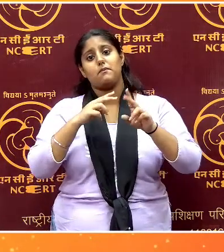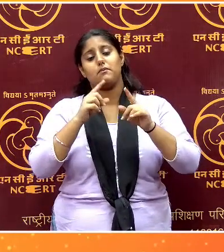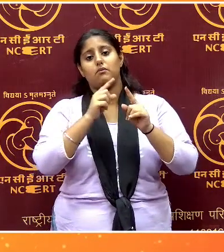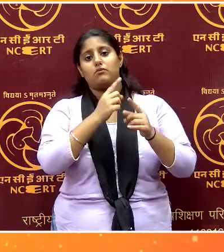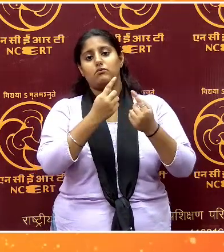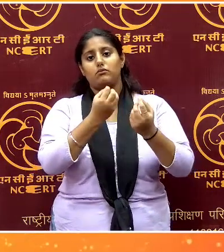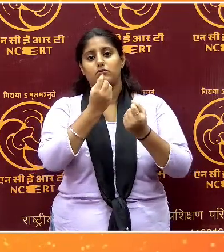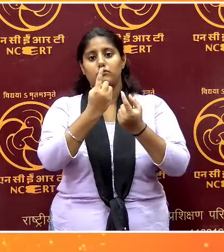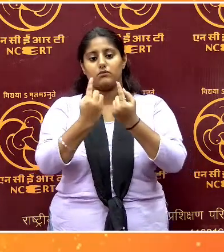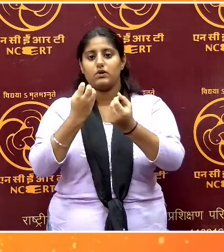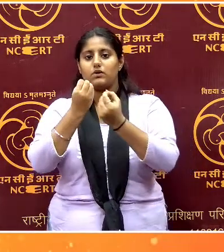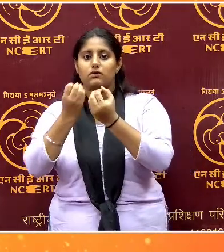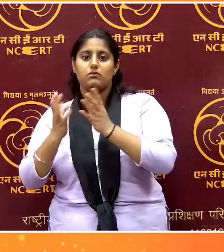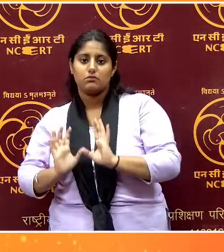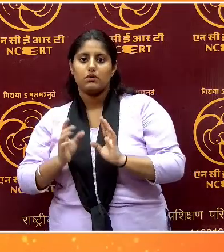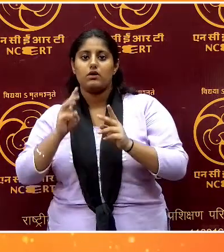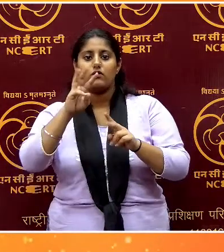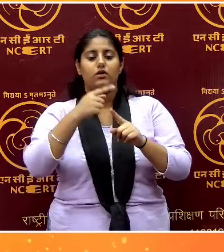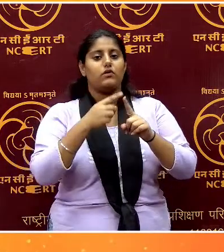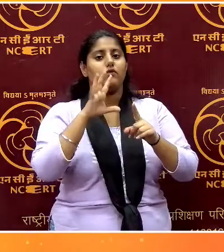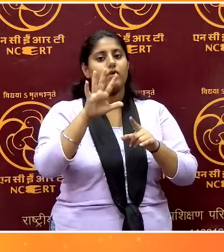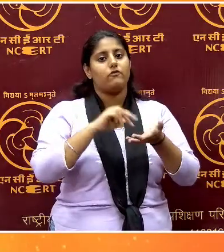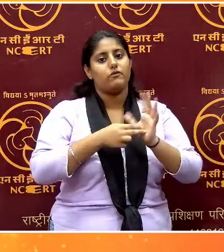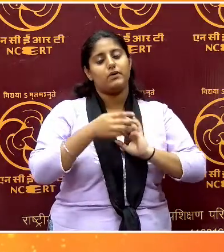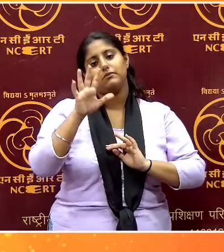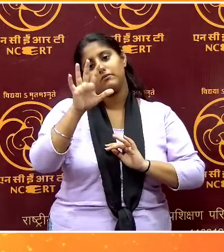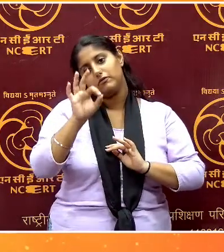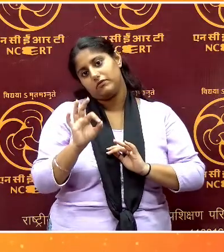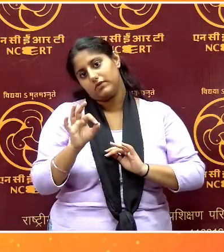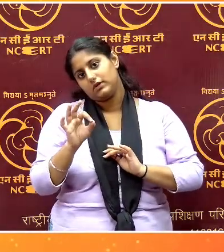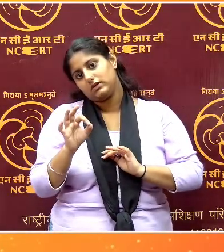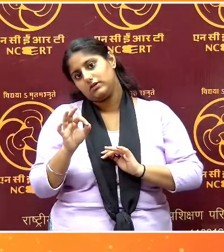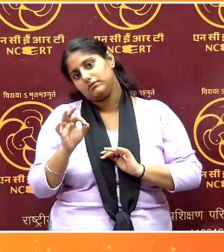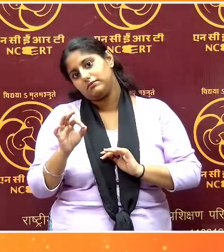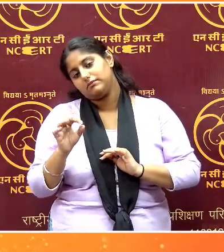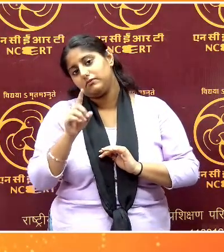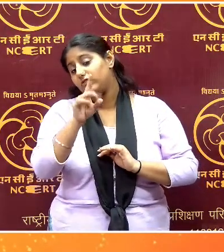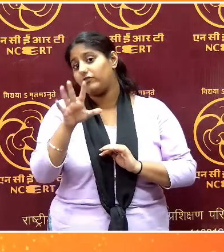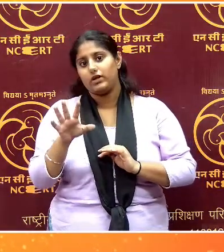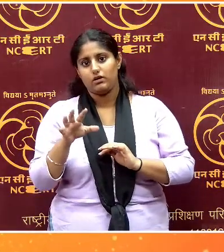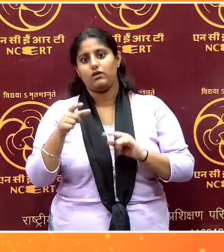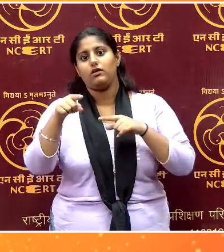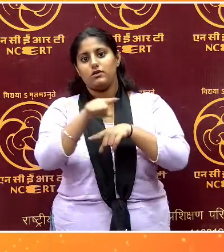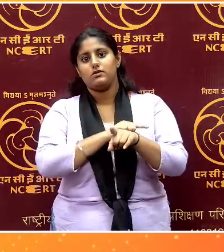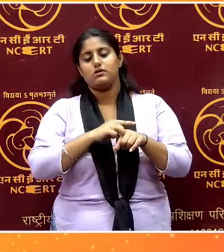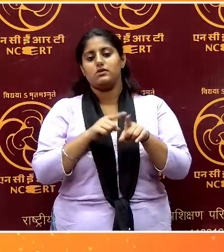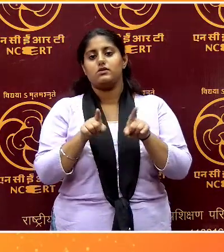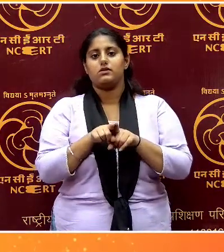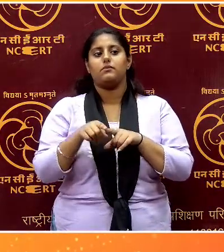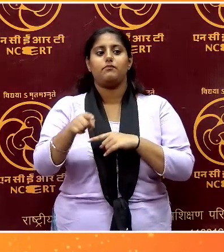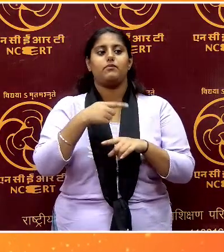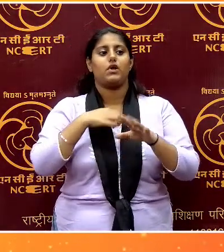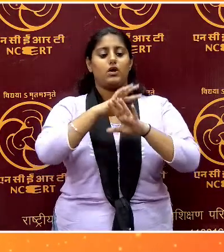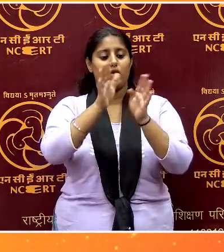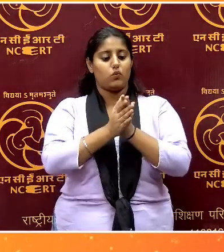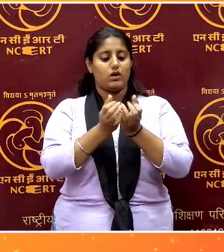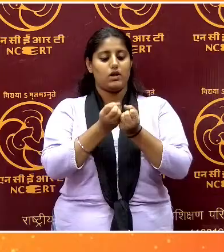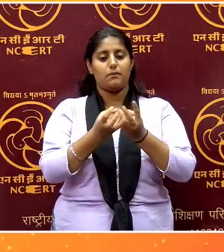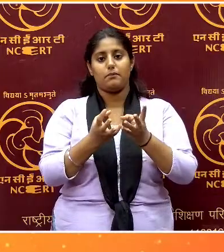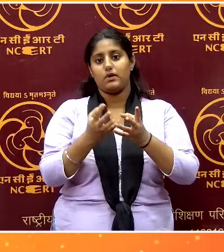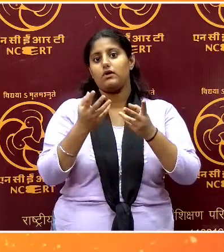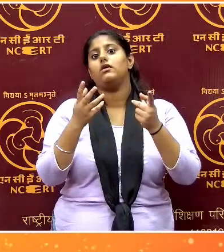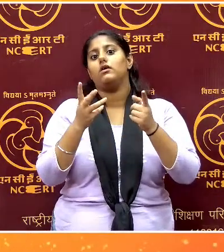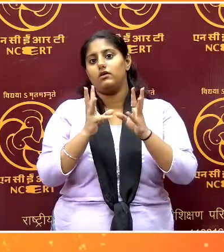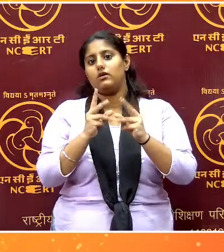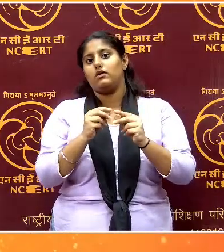be 3 into 5 is 15. Now, answer the following questions. What is the total number of plants, children? We